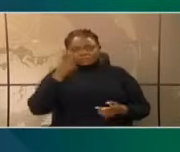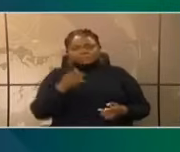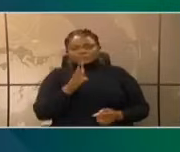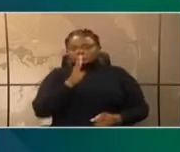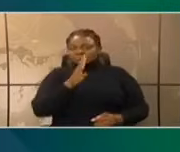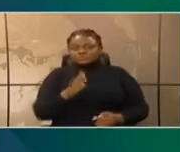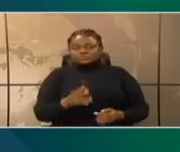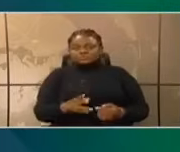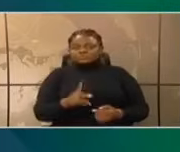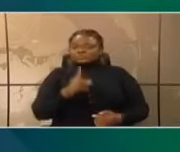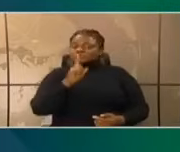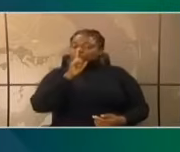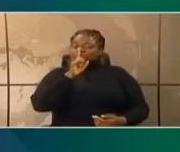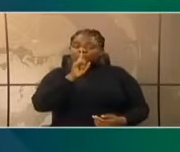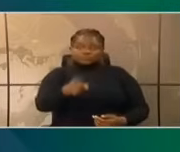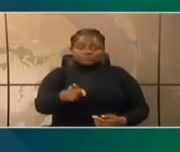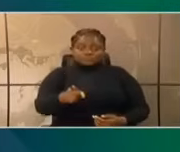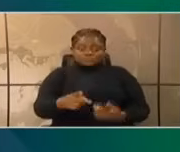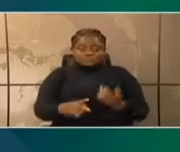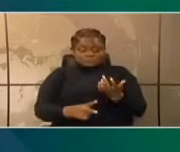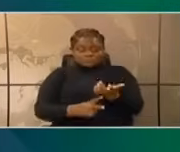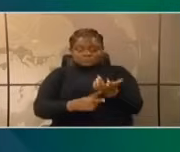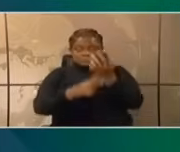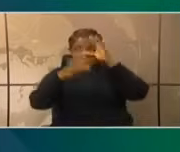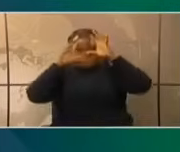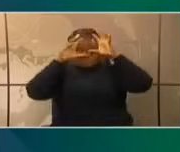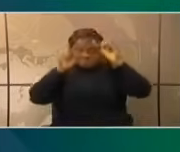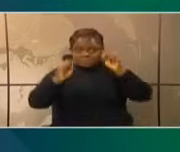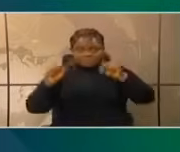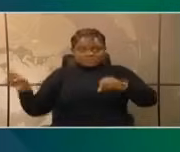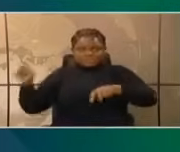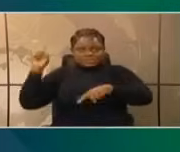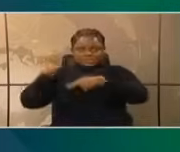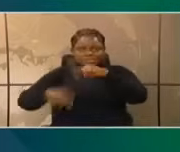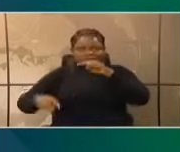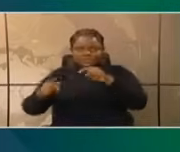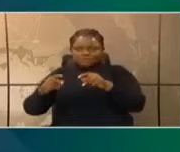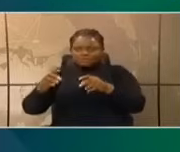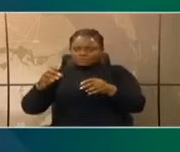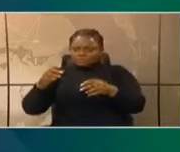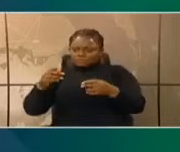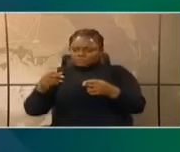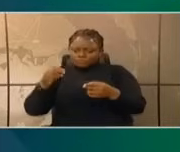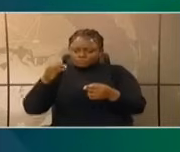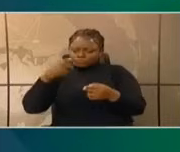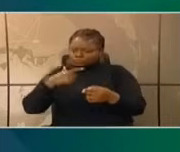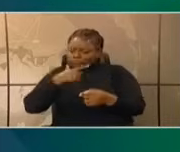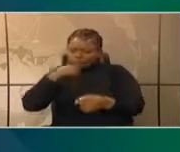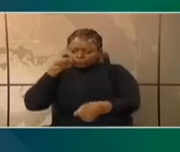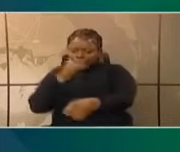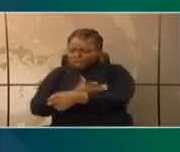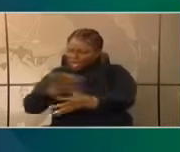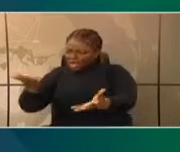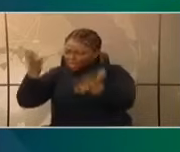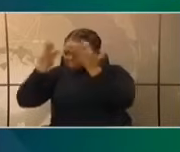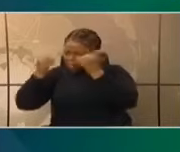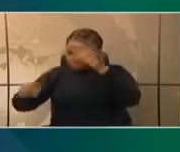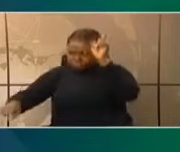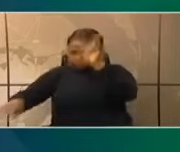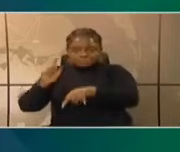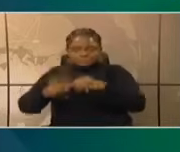Baumia on to me, Kufa do Bajan, Kuman to Munda, Mahaman a bit to me, channel. It is no battle, Prince